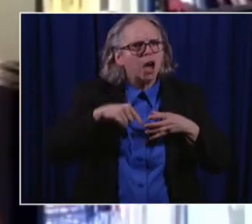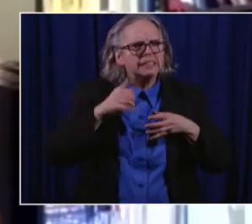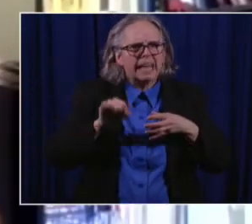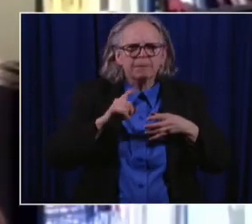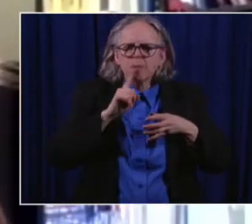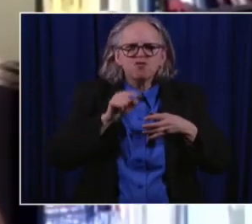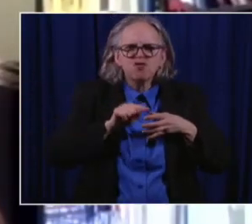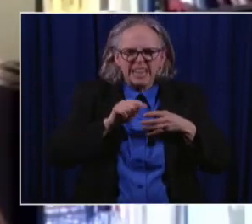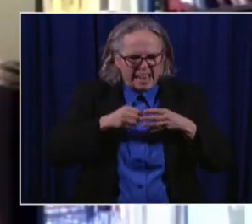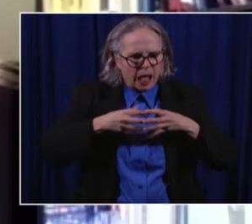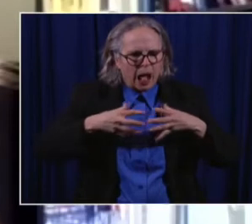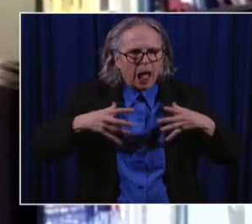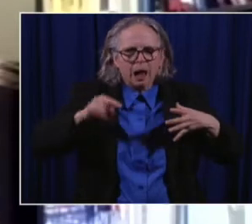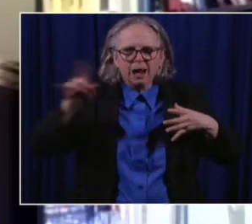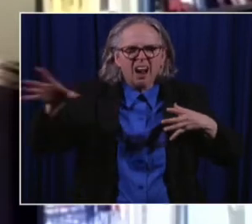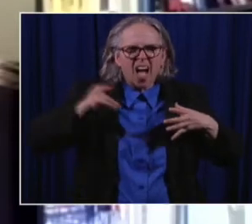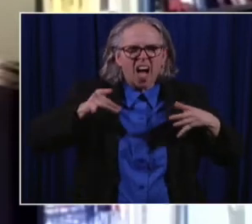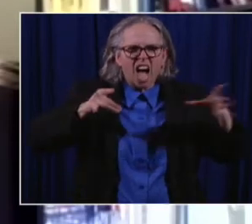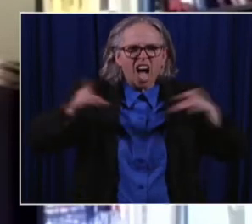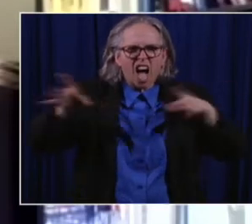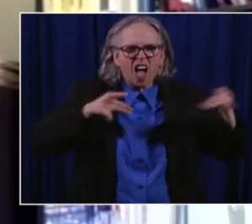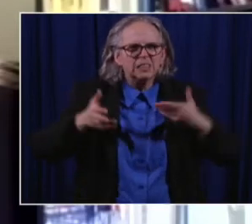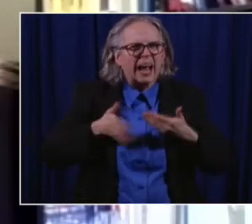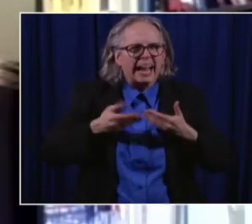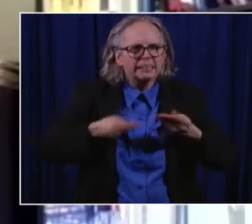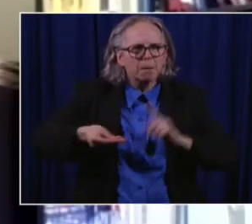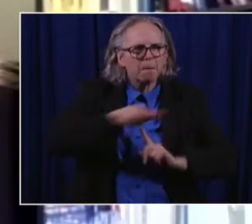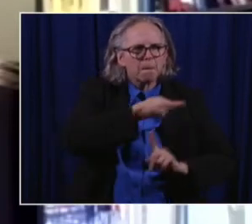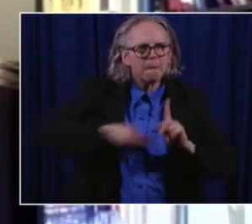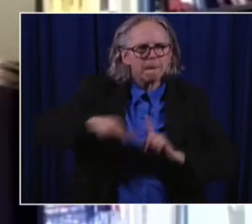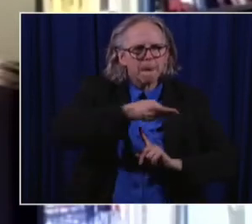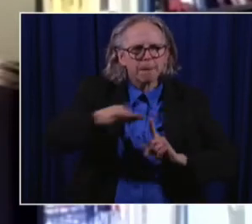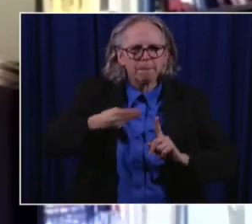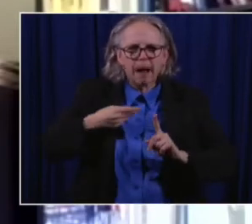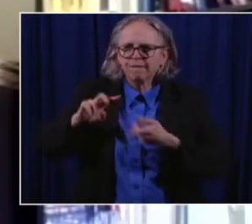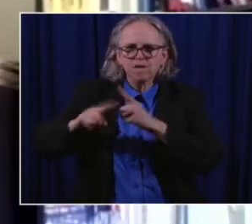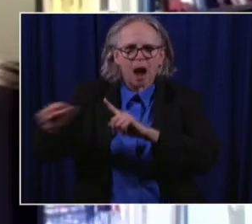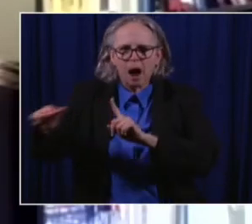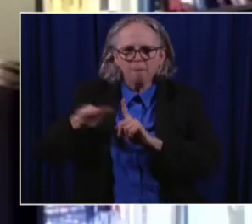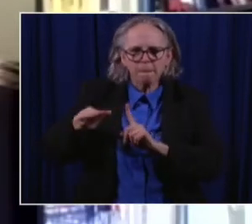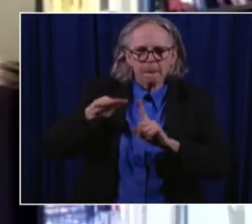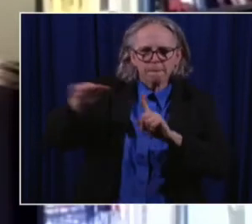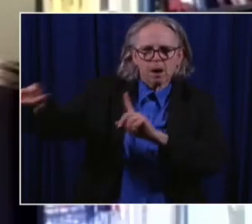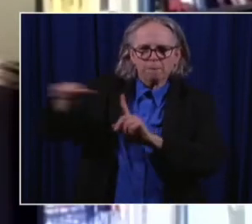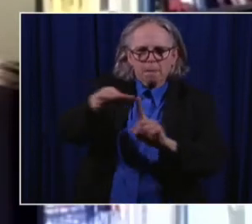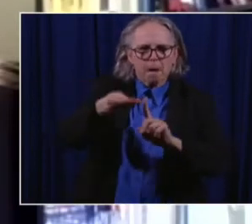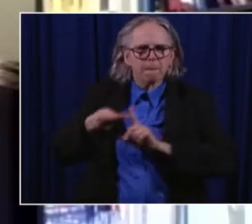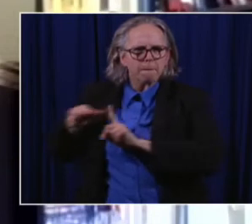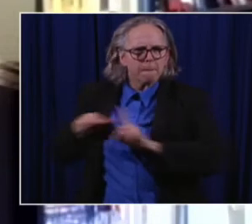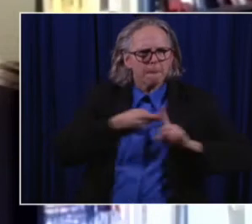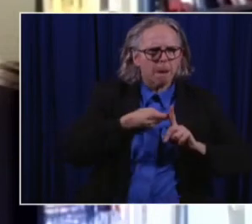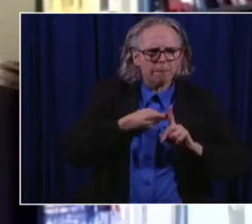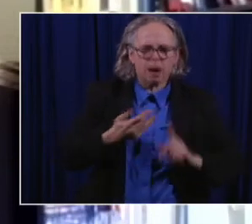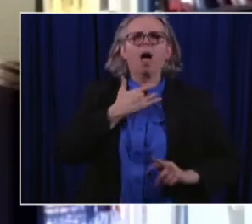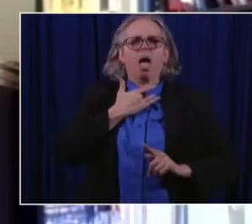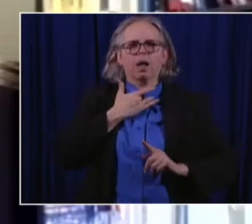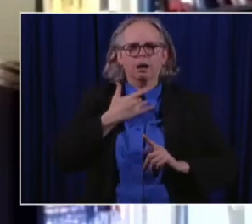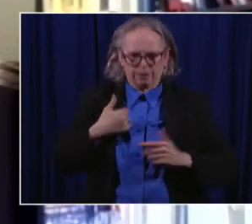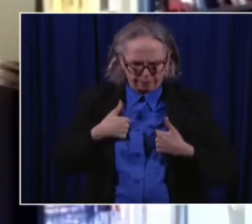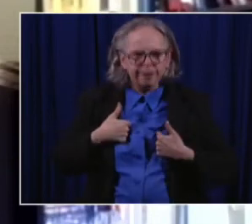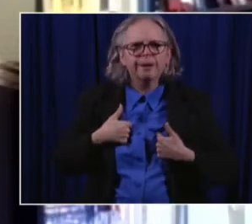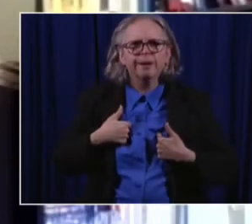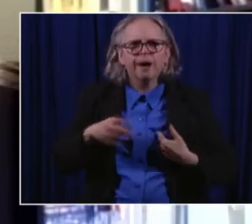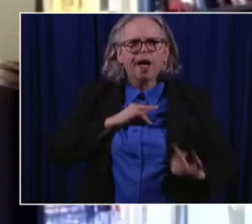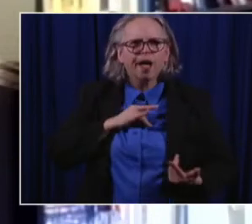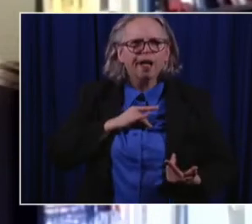of your friend to get COVID than to very easily give it to you. So a good rule of thumb is put the mask on when you're with anybody